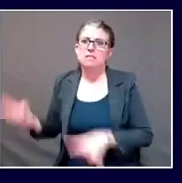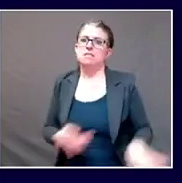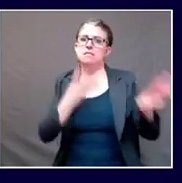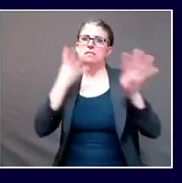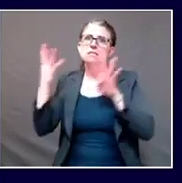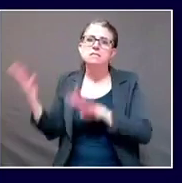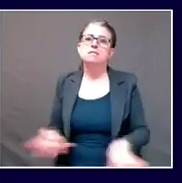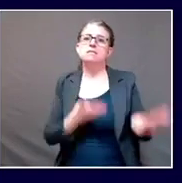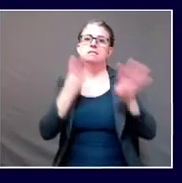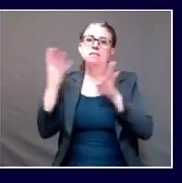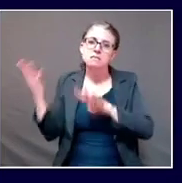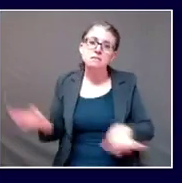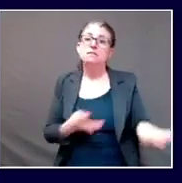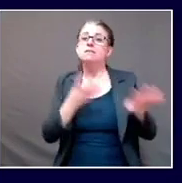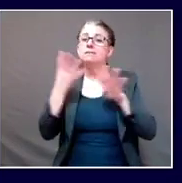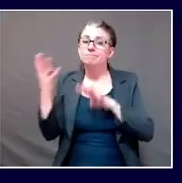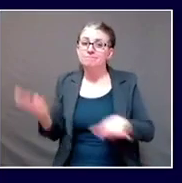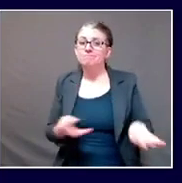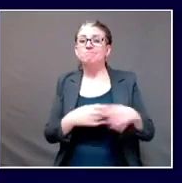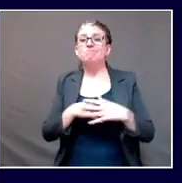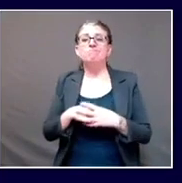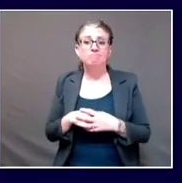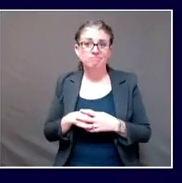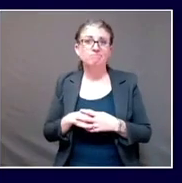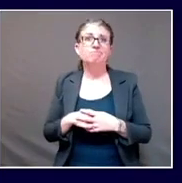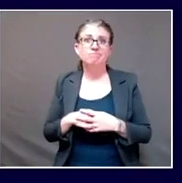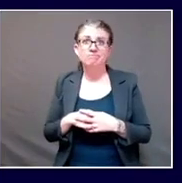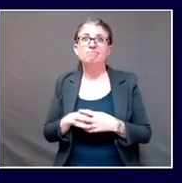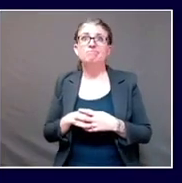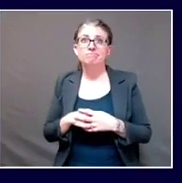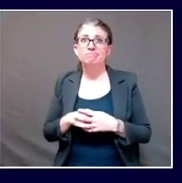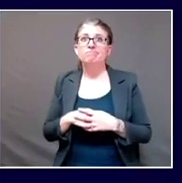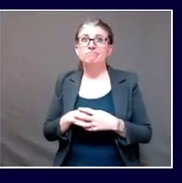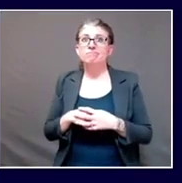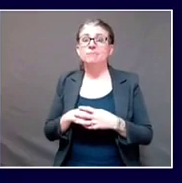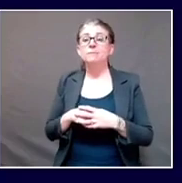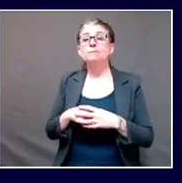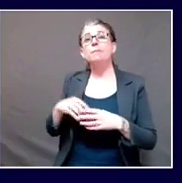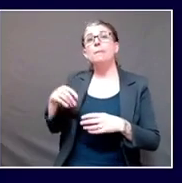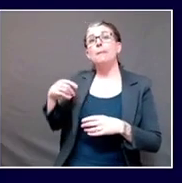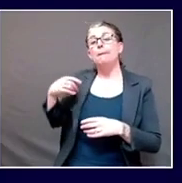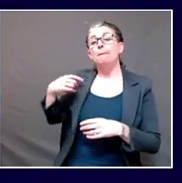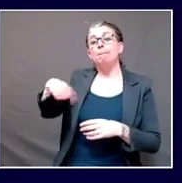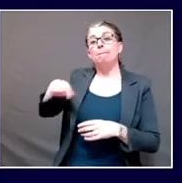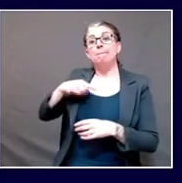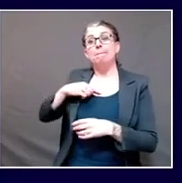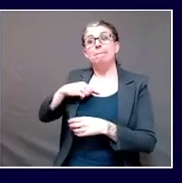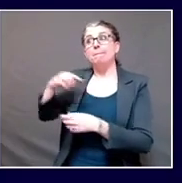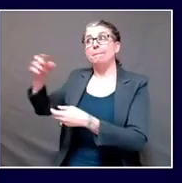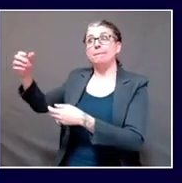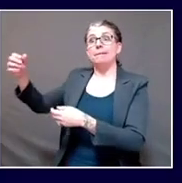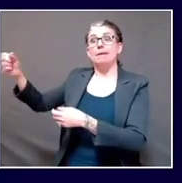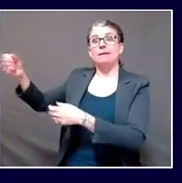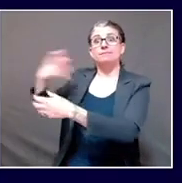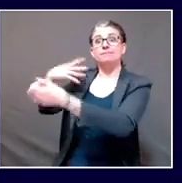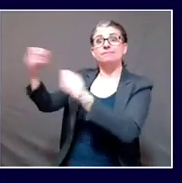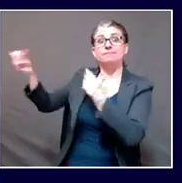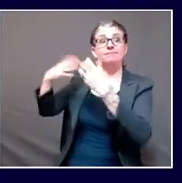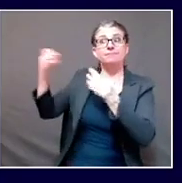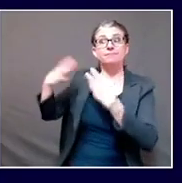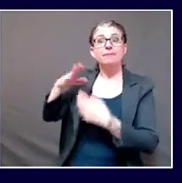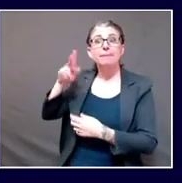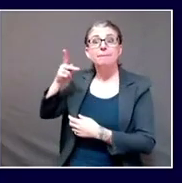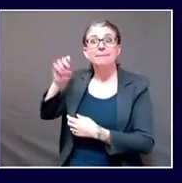public health emergency preparedness program with respect to PPE has filled now close to 4,000 orders